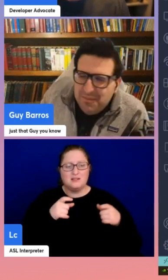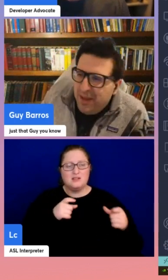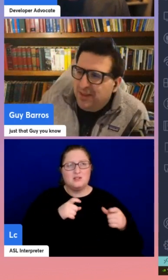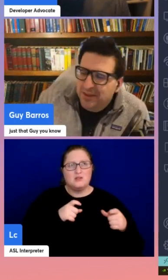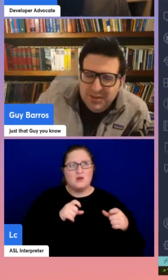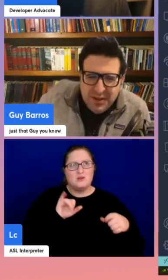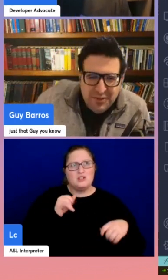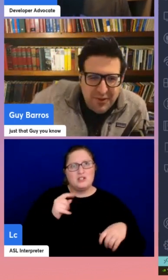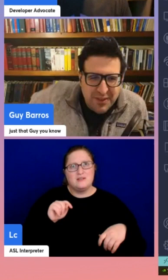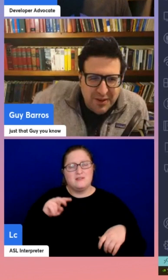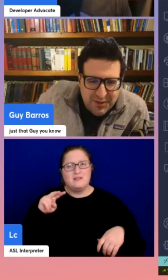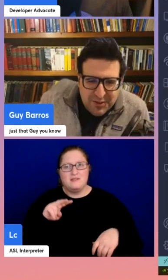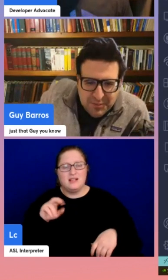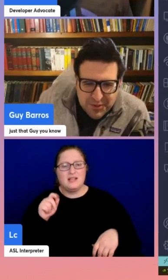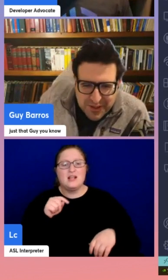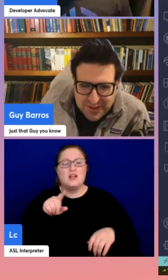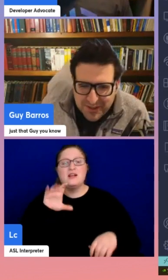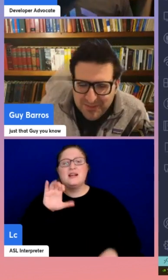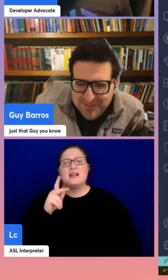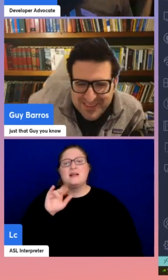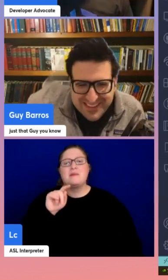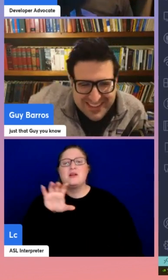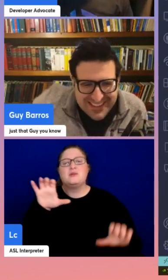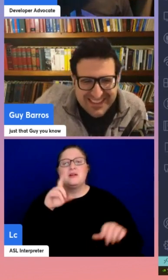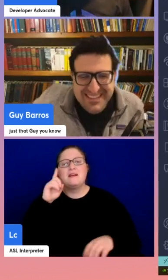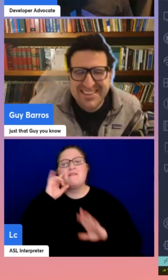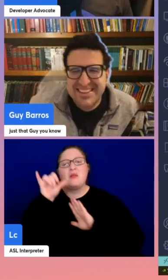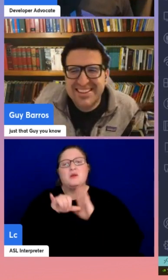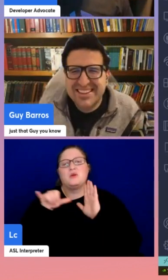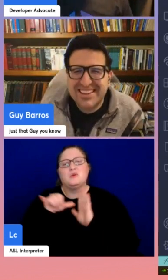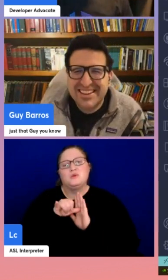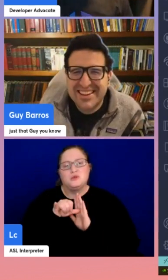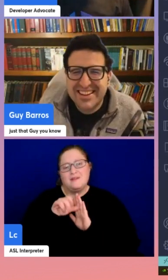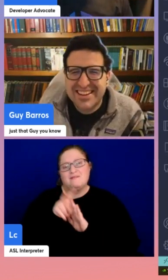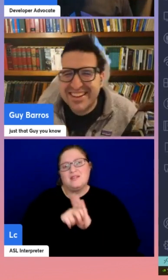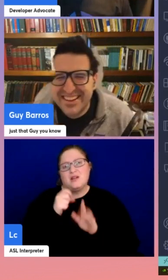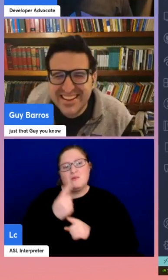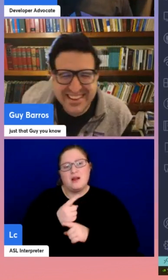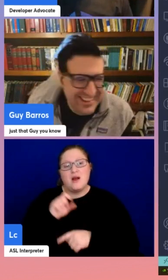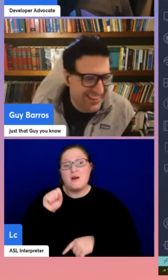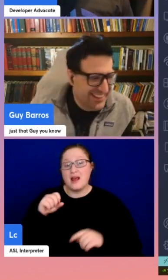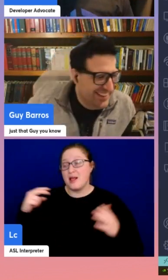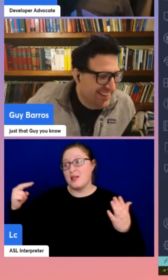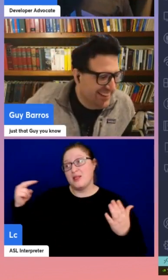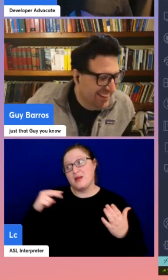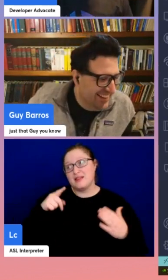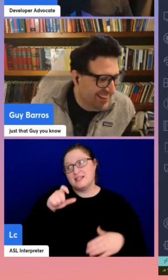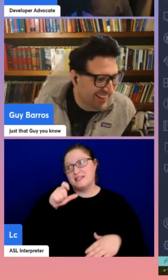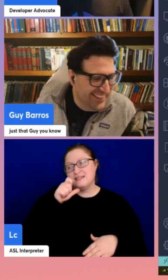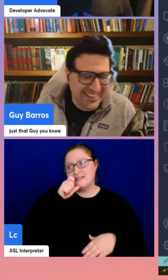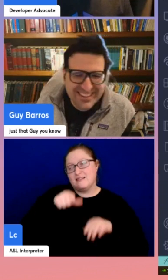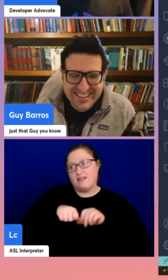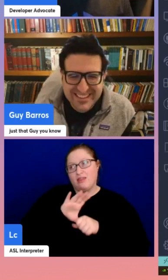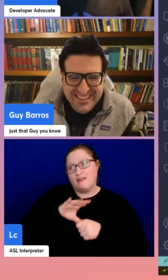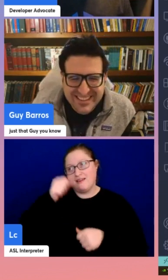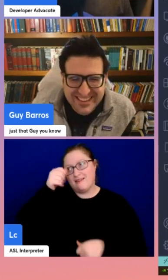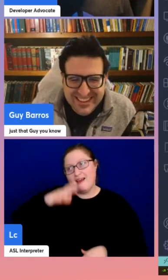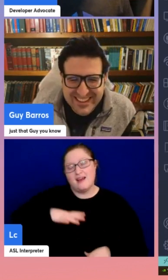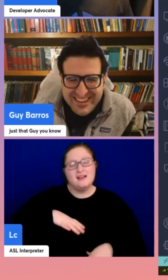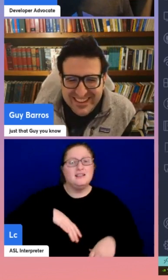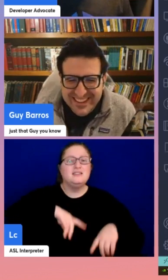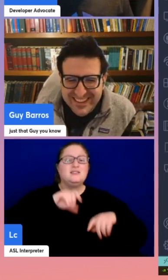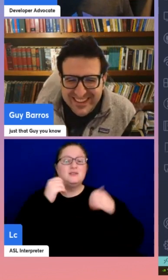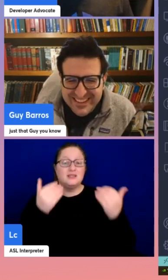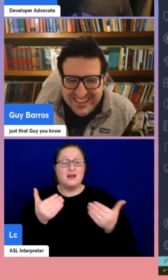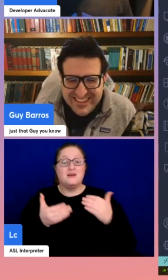It's clickbait. You're doing it for the YouTube shorts, right? Absolutely right. Like, look at this incompetent guy. Okay, so now we've got that. They're